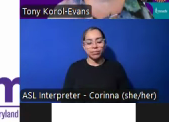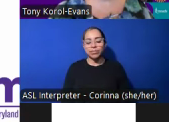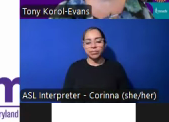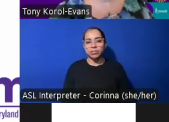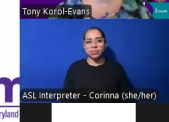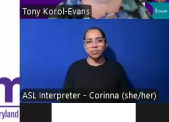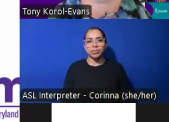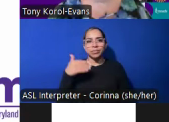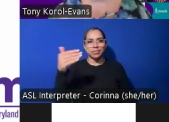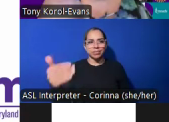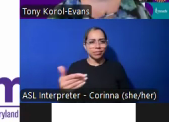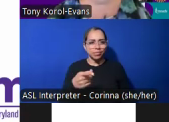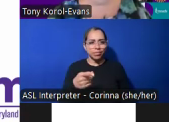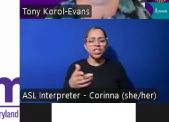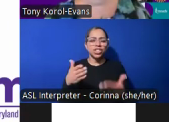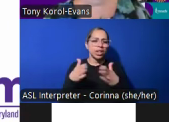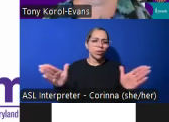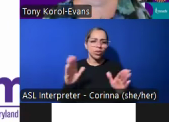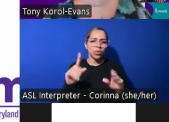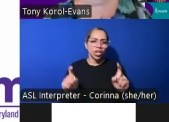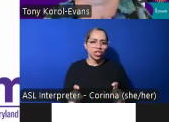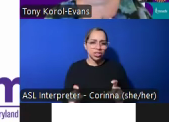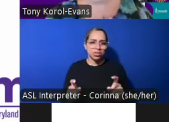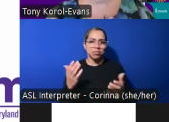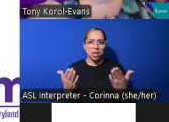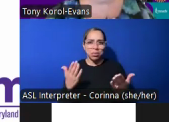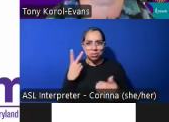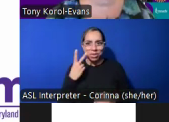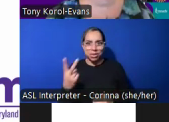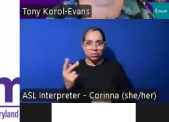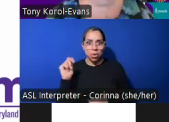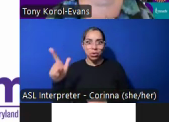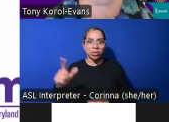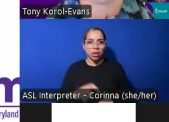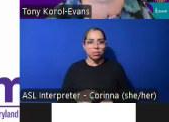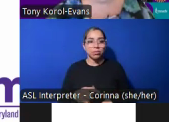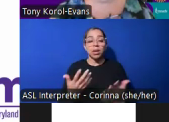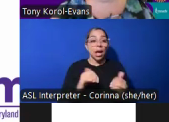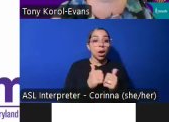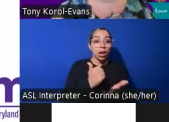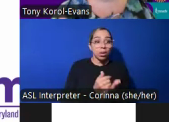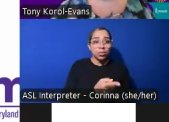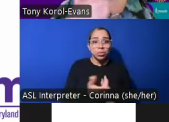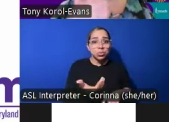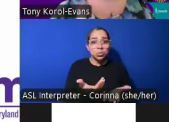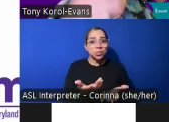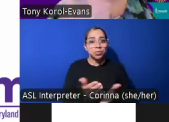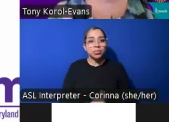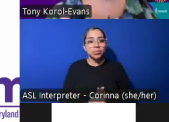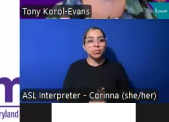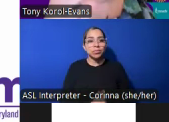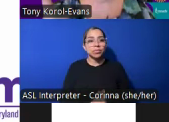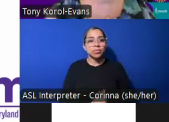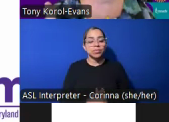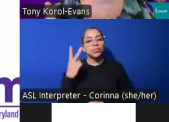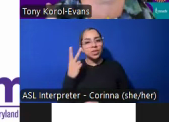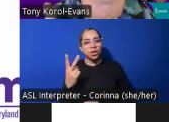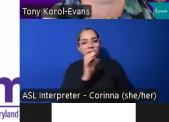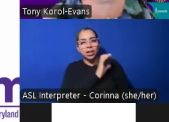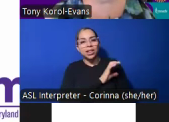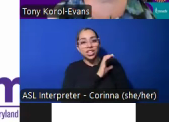So there's some general questions. These are ones you know, you probably say these all the time. How can I help you? You heard the clinician in the